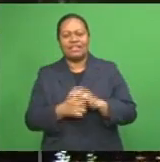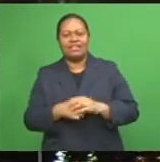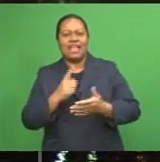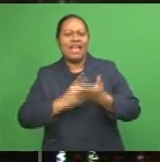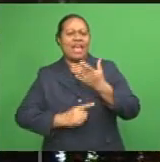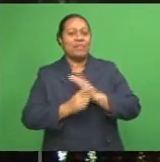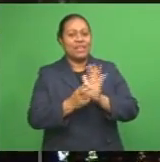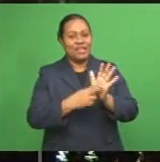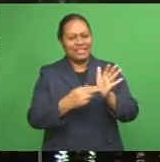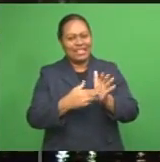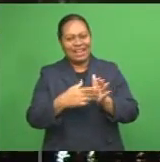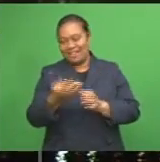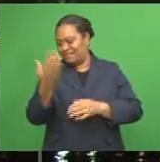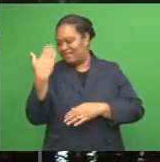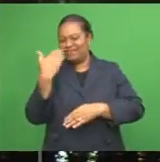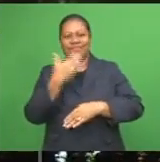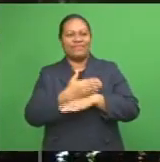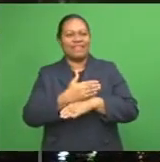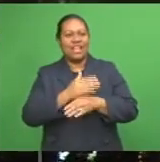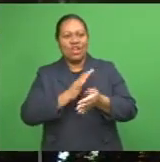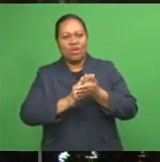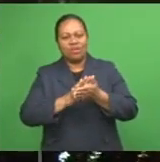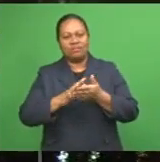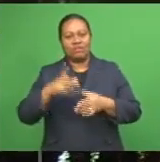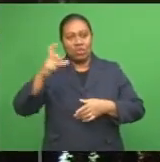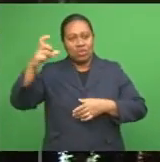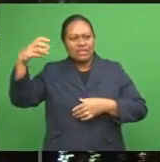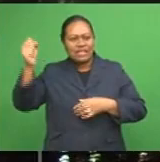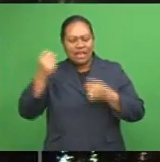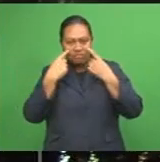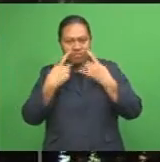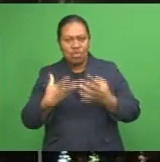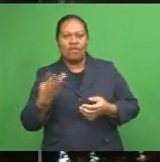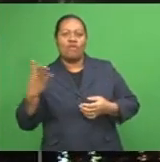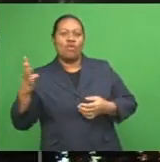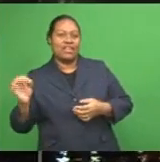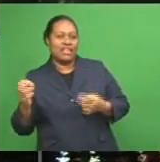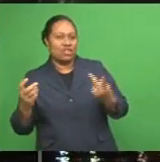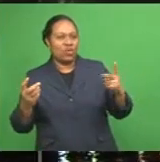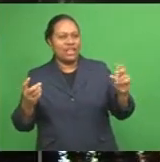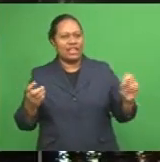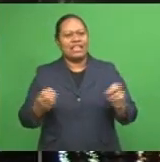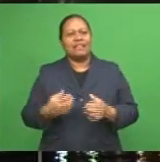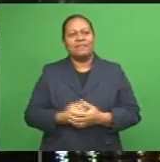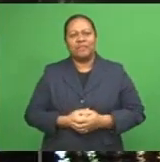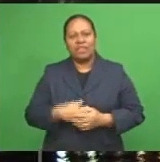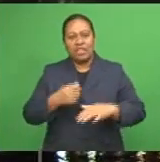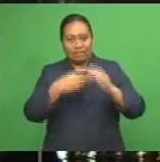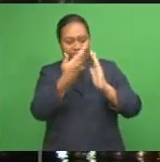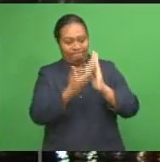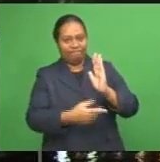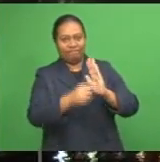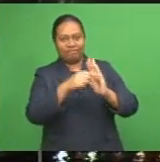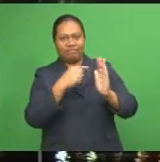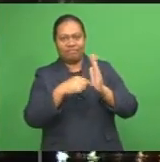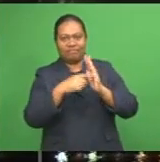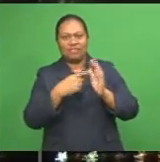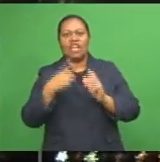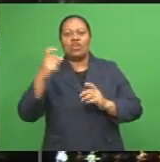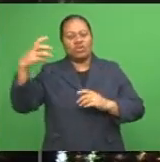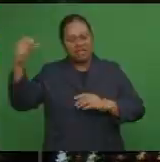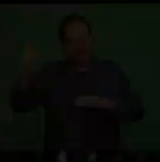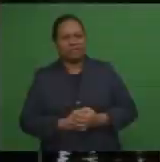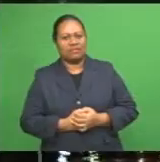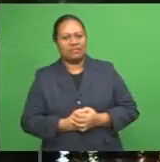New Zealand last night. The Crusaders prevailed 40-20 against the Highlanders to cement their position on top of the Super Rugby Aotearoa